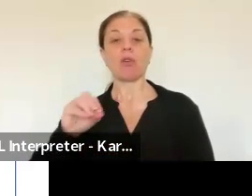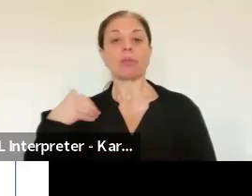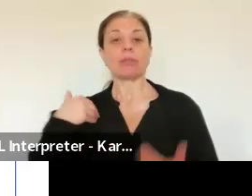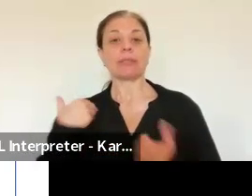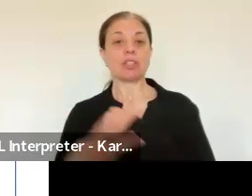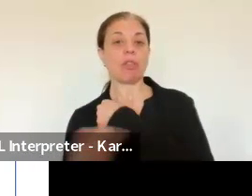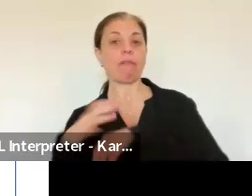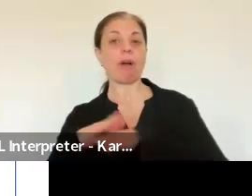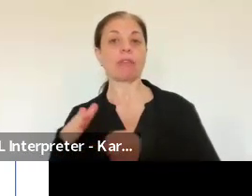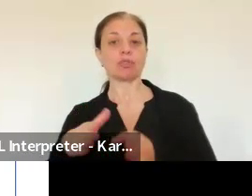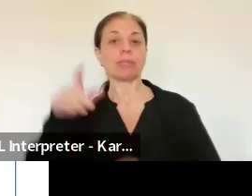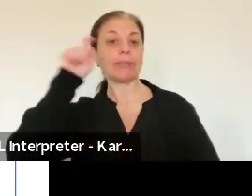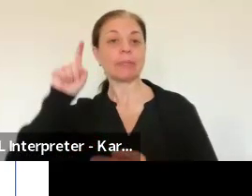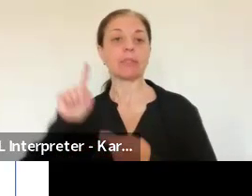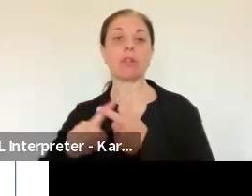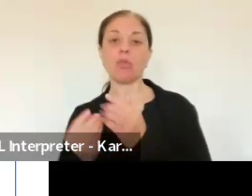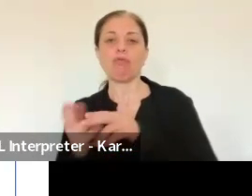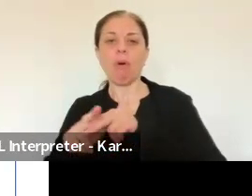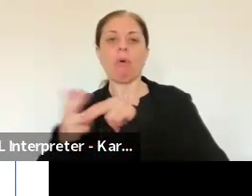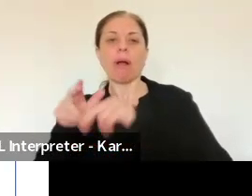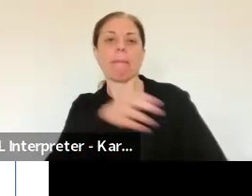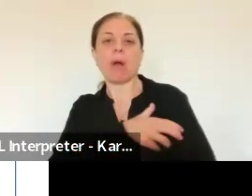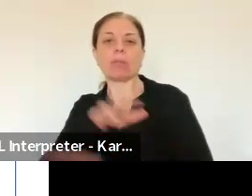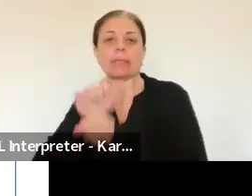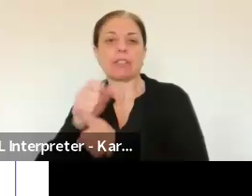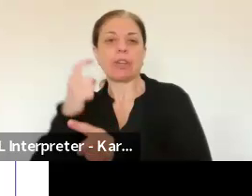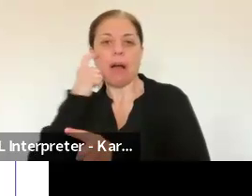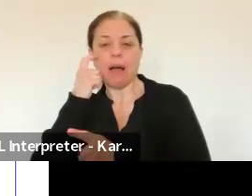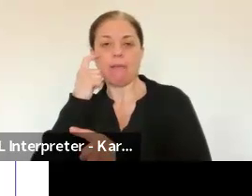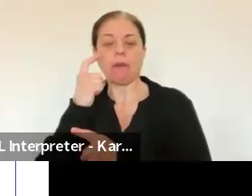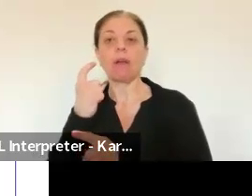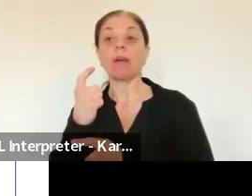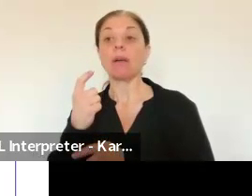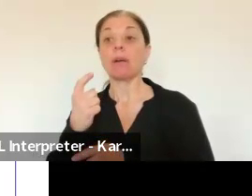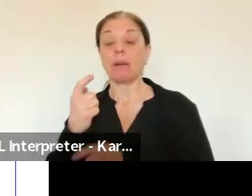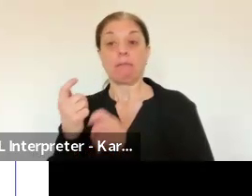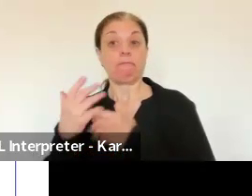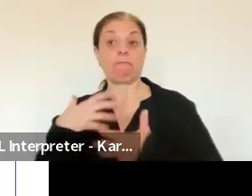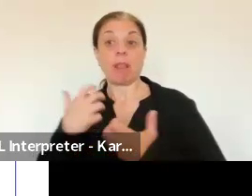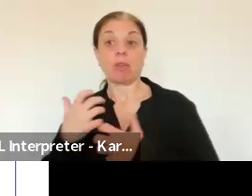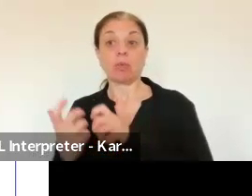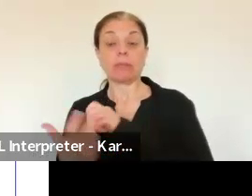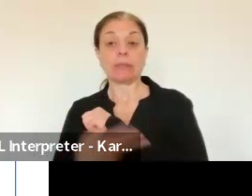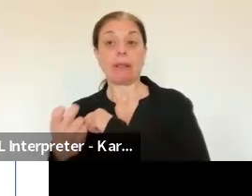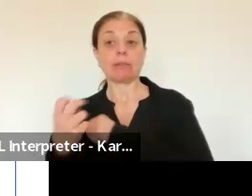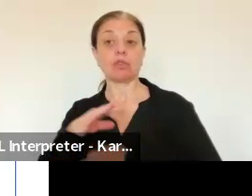of Egypt, until her growing powers catch the eye of a villain who steals people's souls. Next.